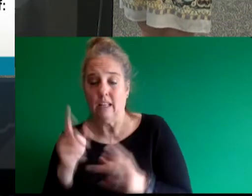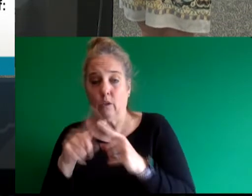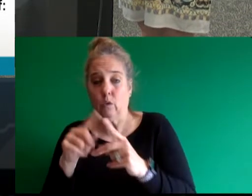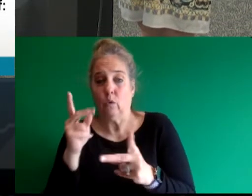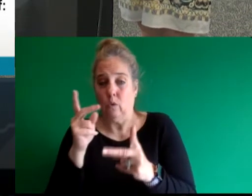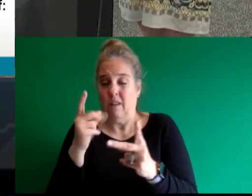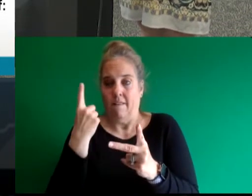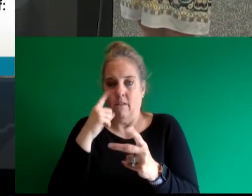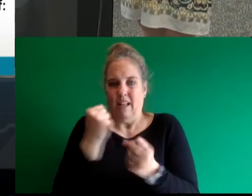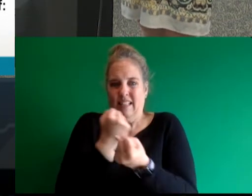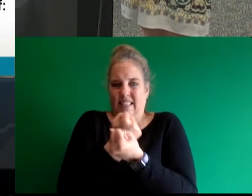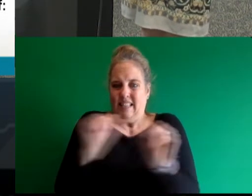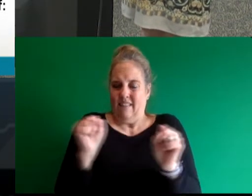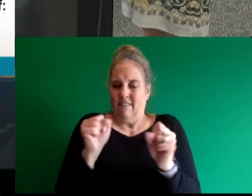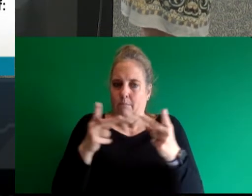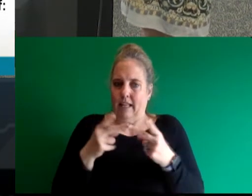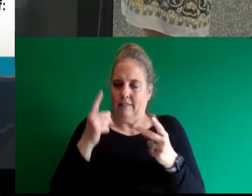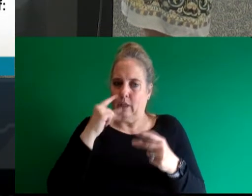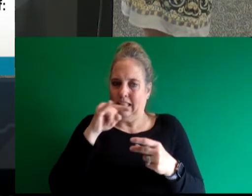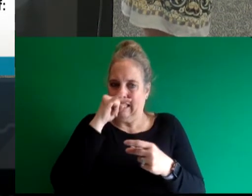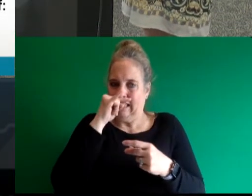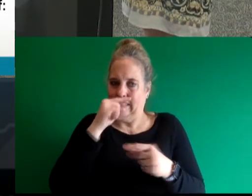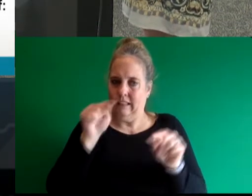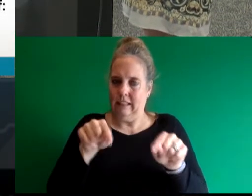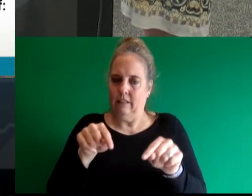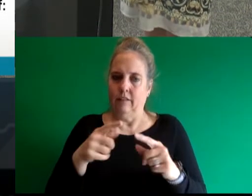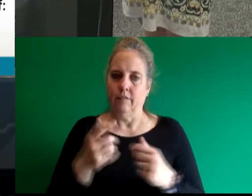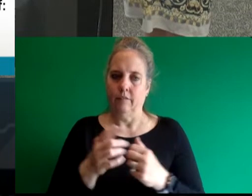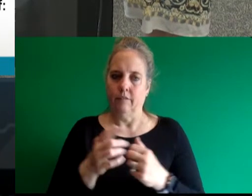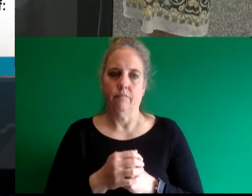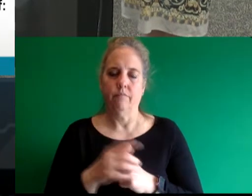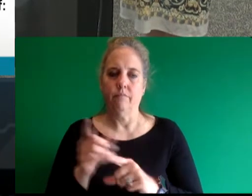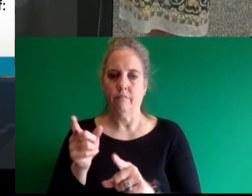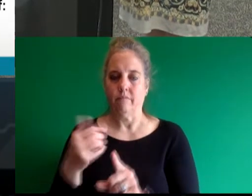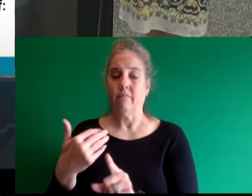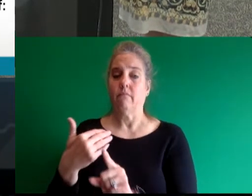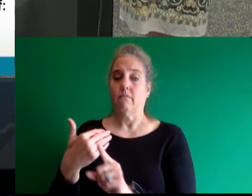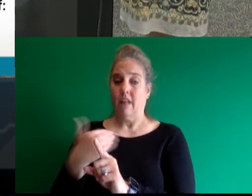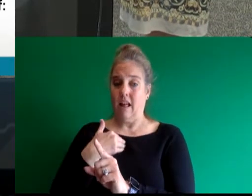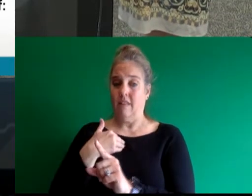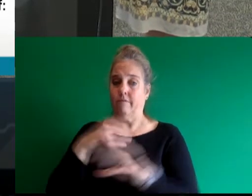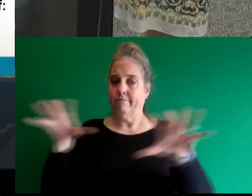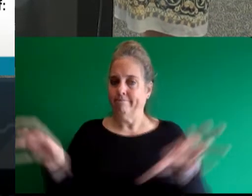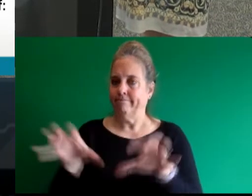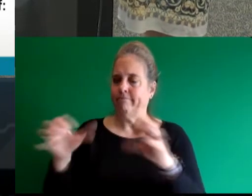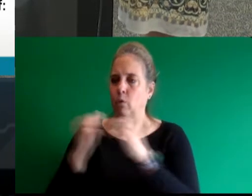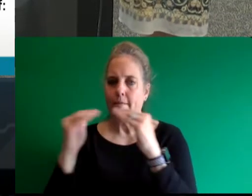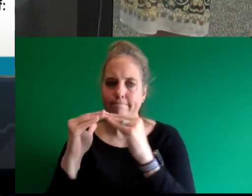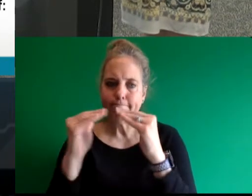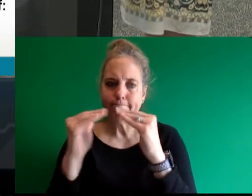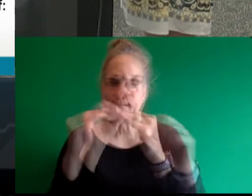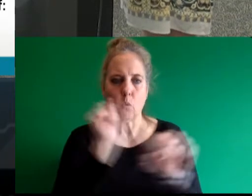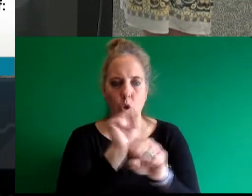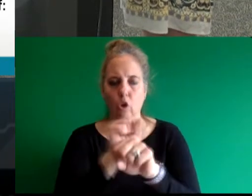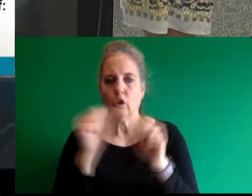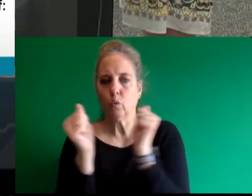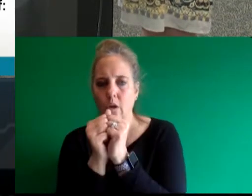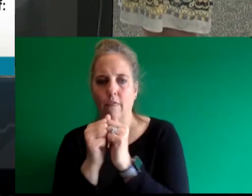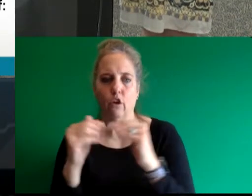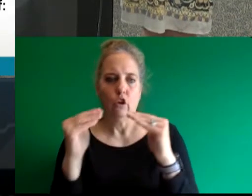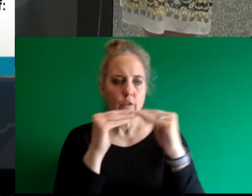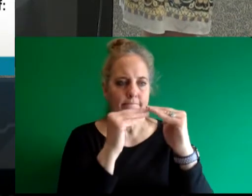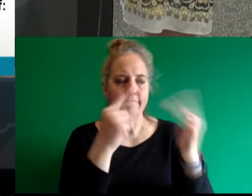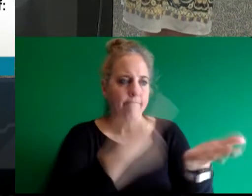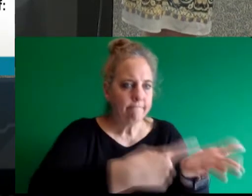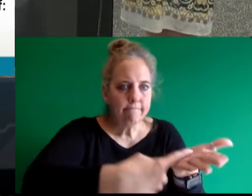that's very active in working with their peers and providing opportunities, dialogue, resources, connections